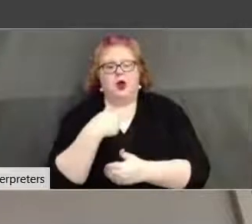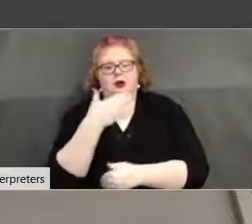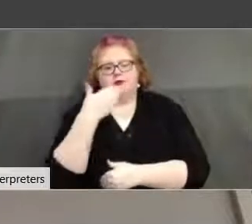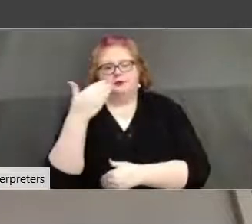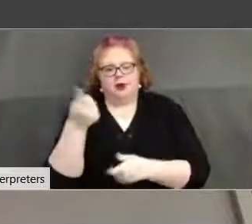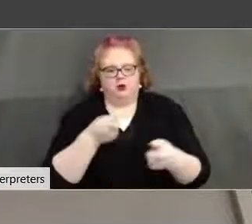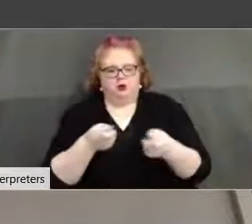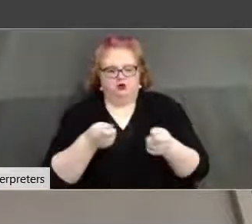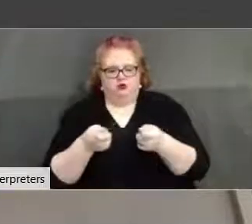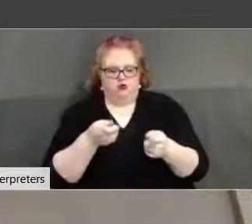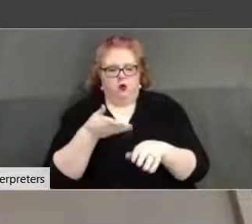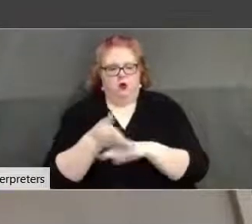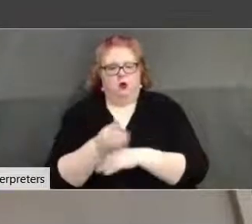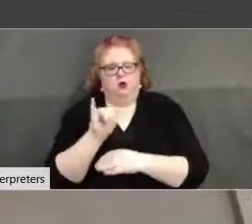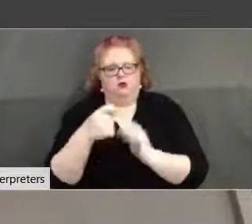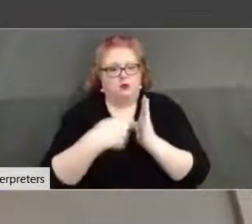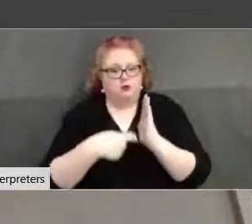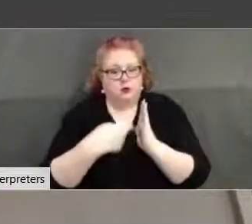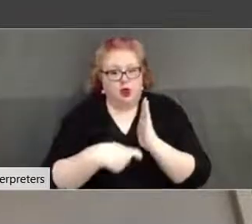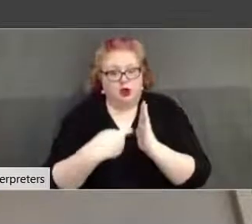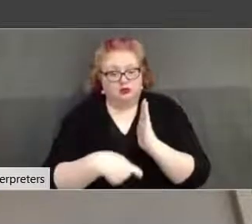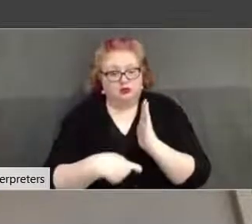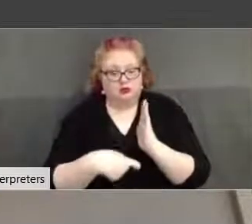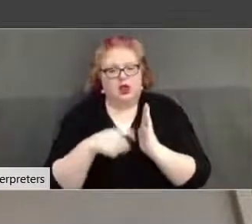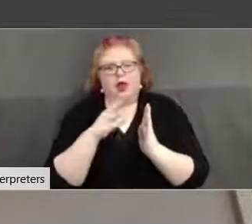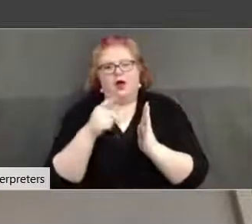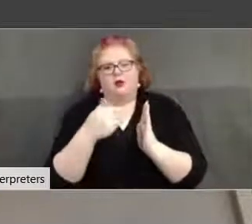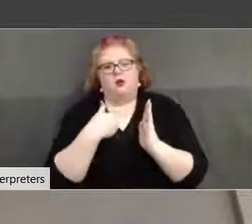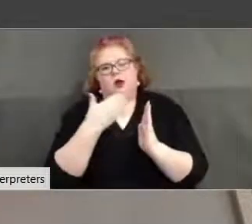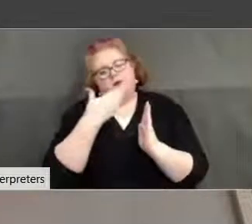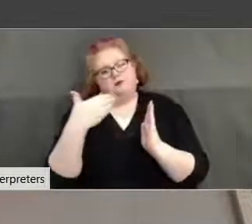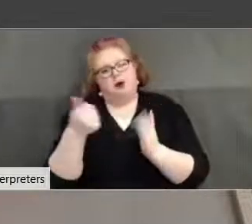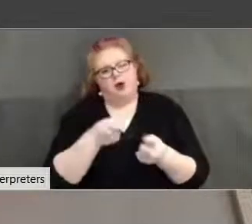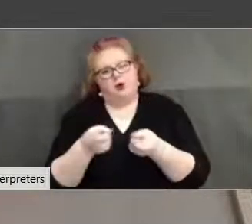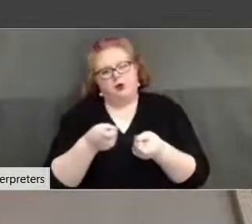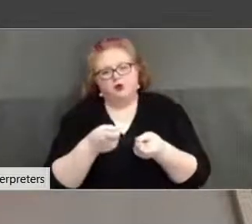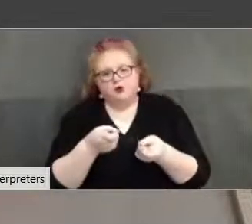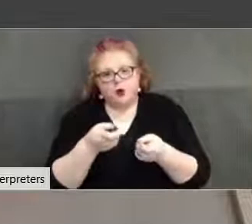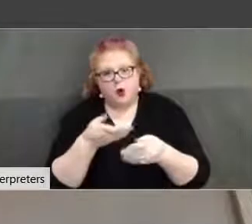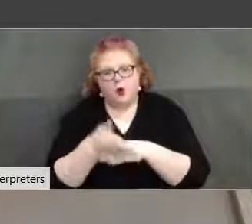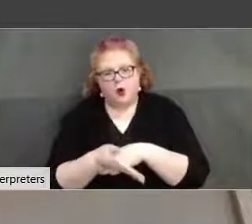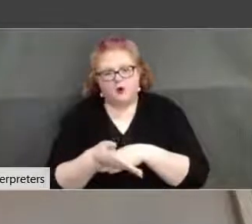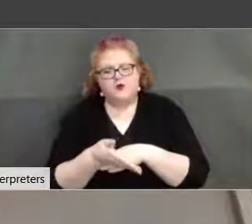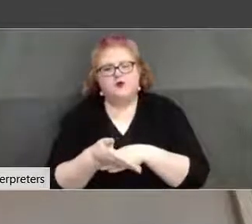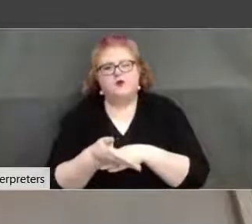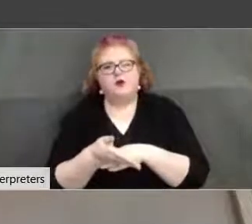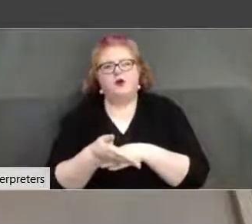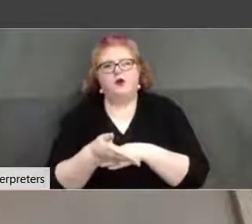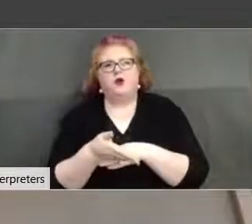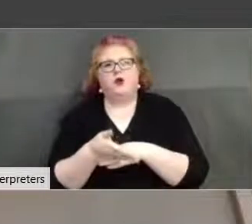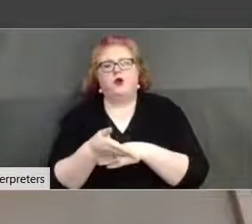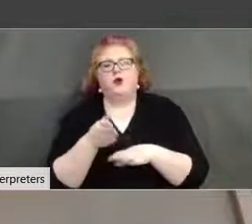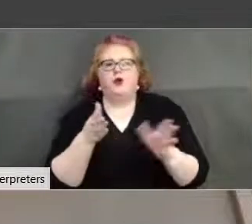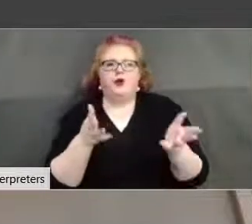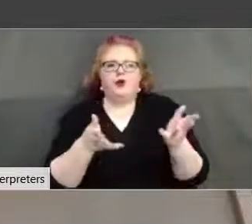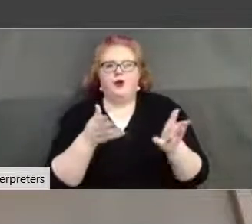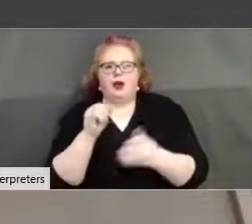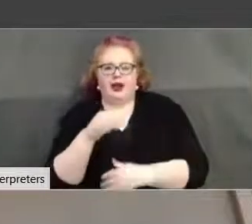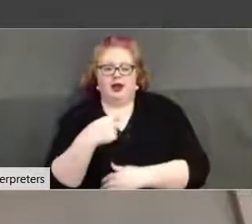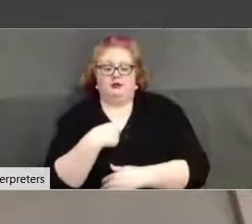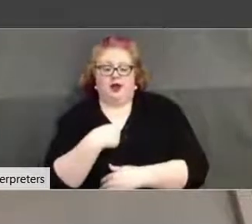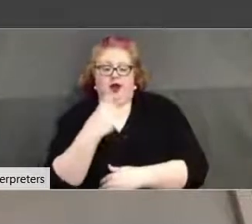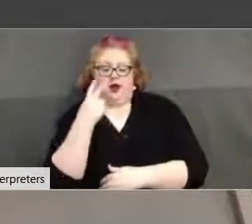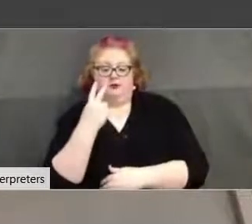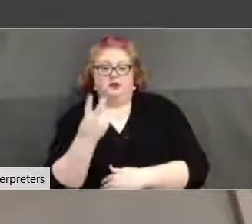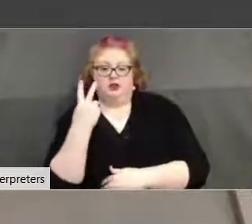cost. And you have better control on if I'm seeing 2 patients, Frank's